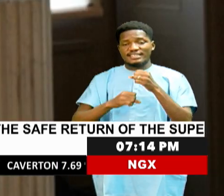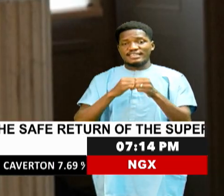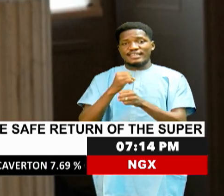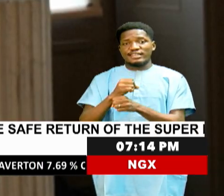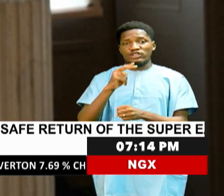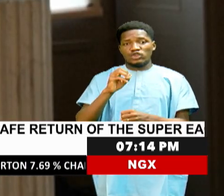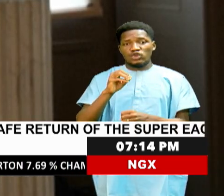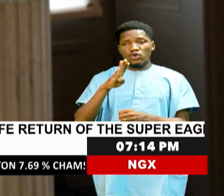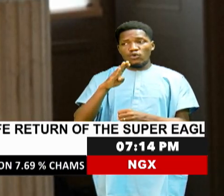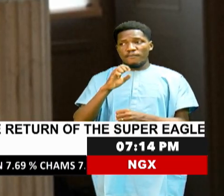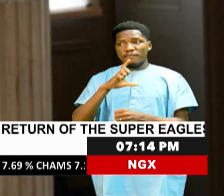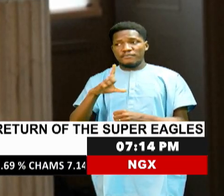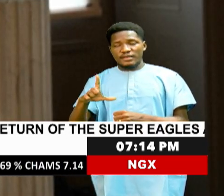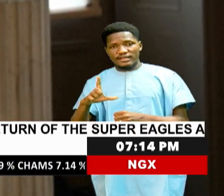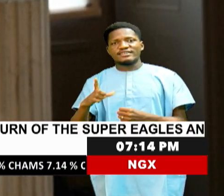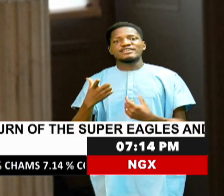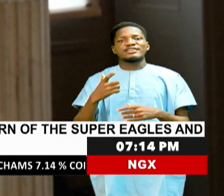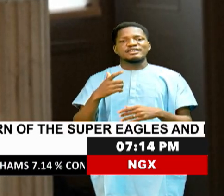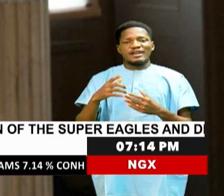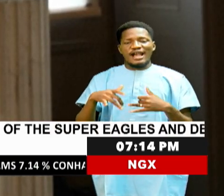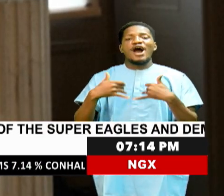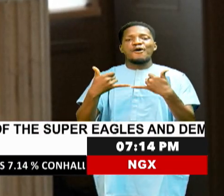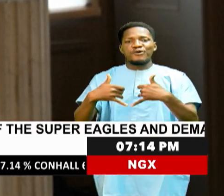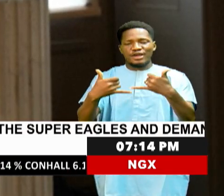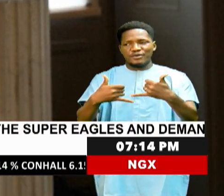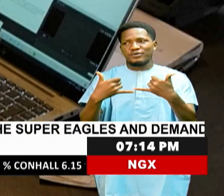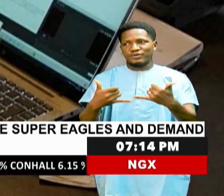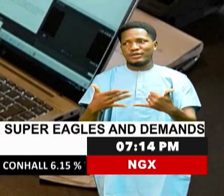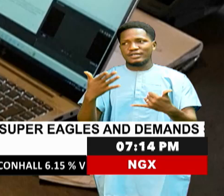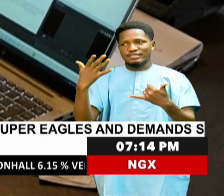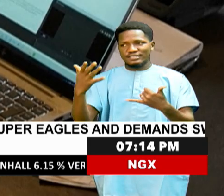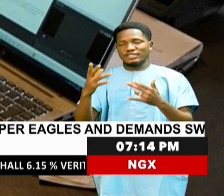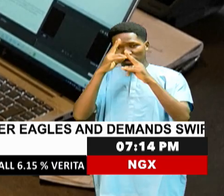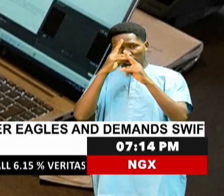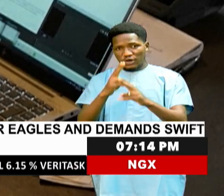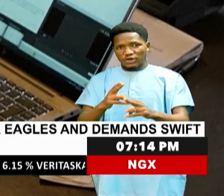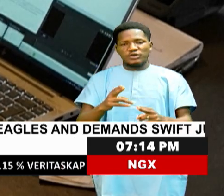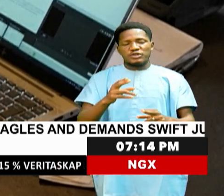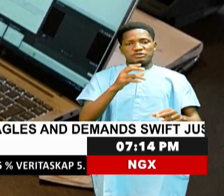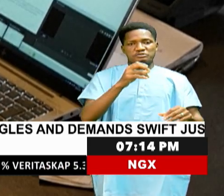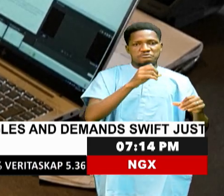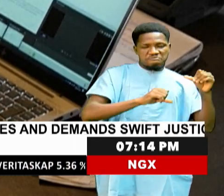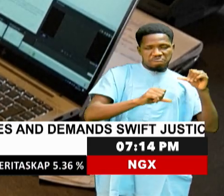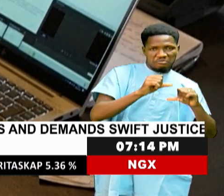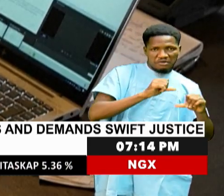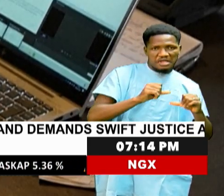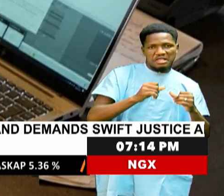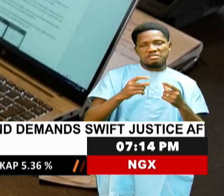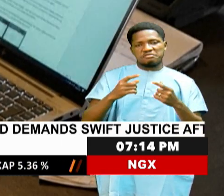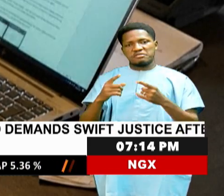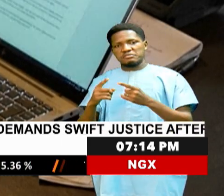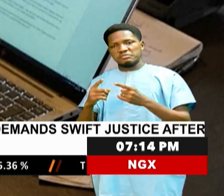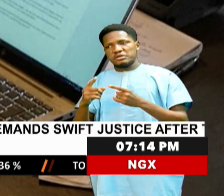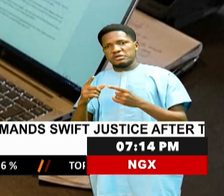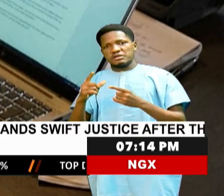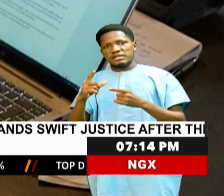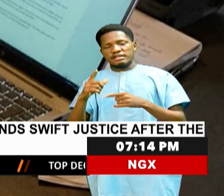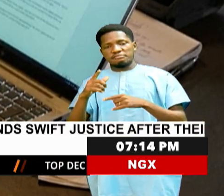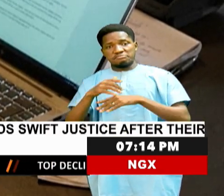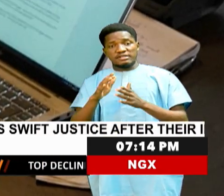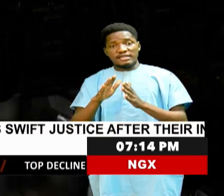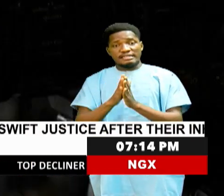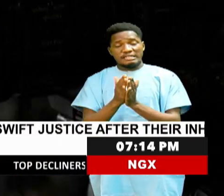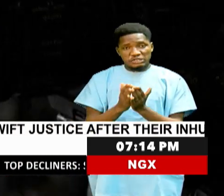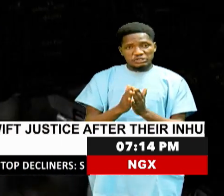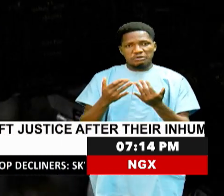in artificial intelligence for the Physics and Chemistry Prizes, the Peace Prize, the Literature Prize, as well as the Medicine Prize.